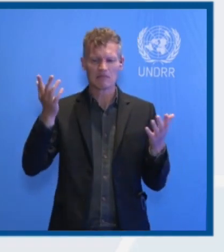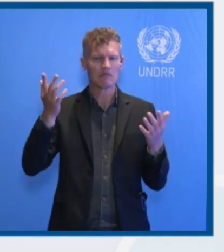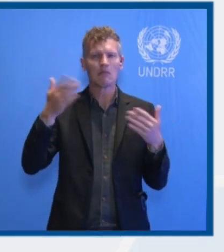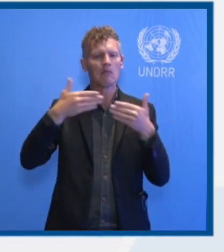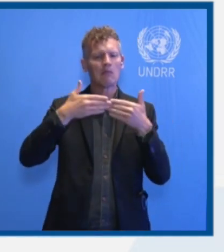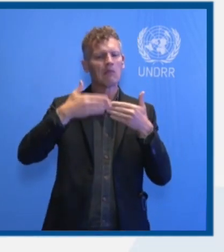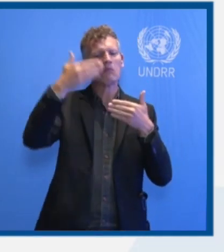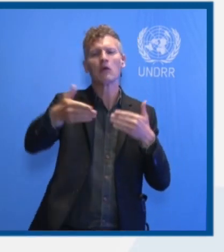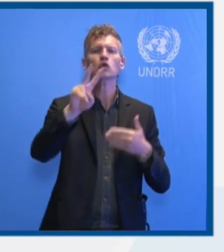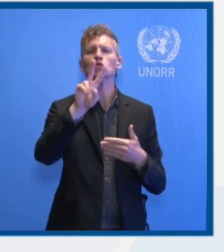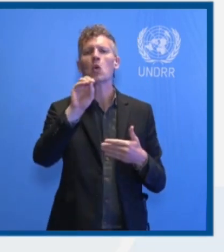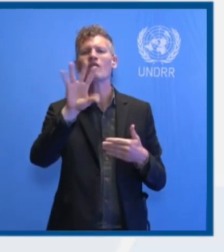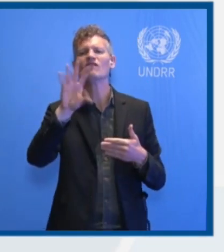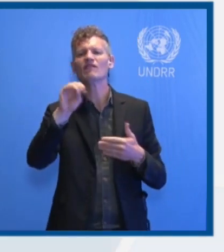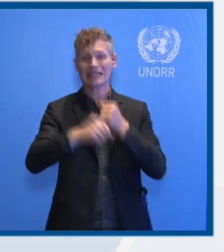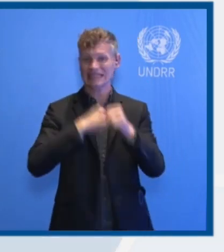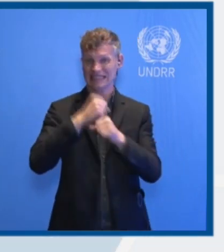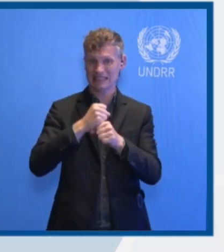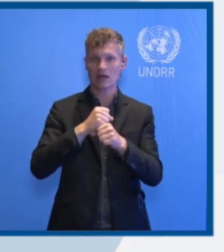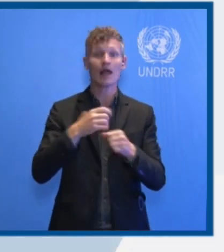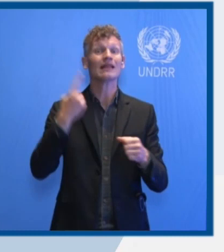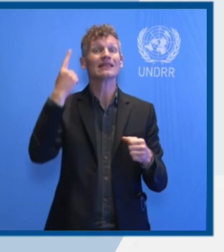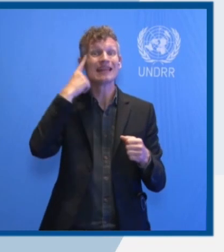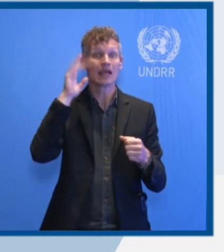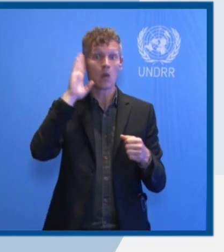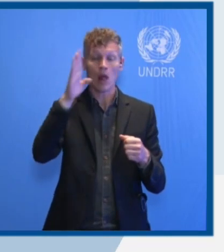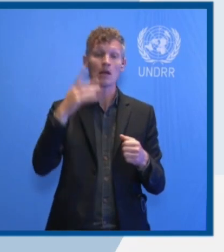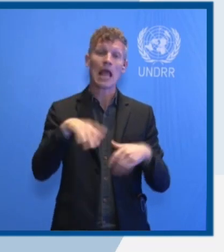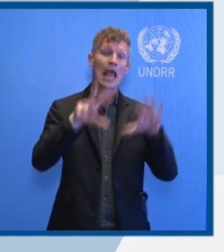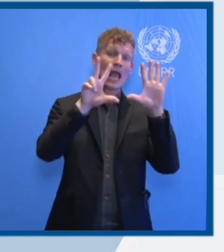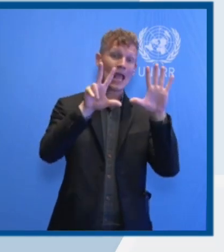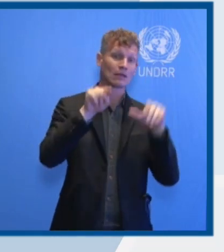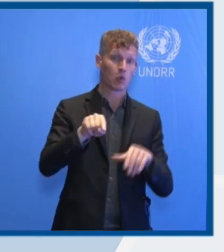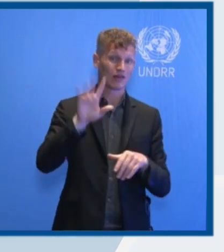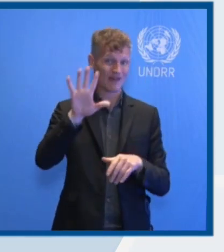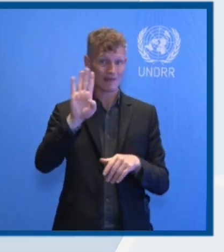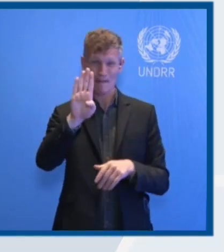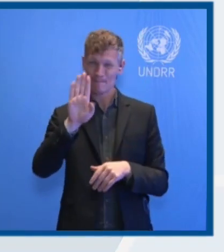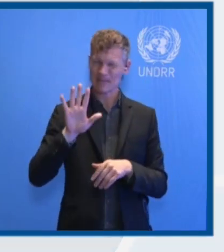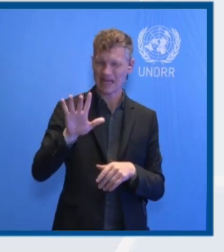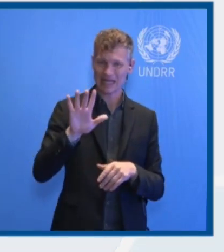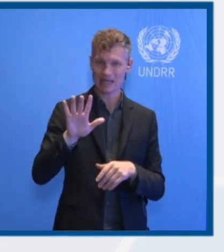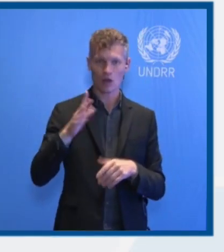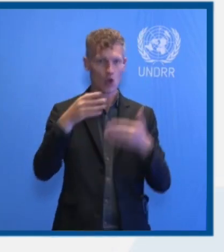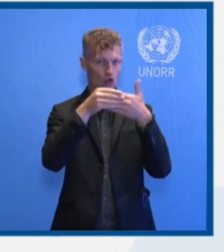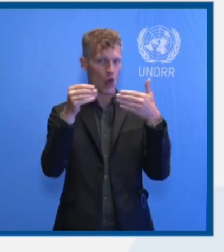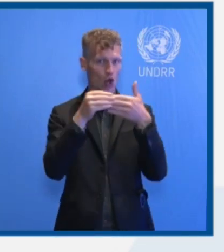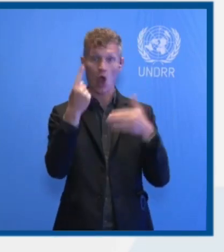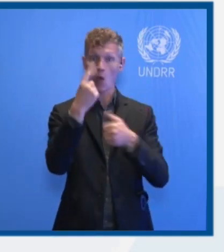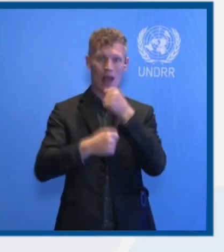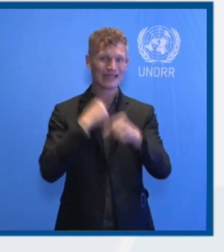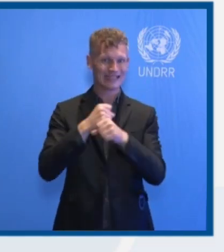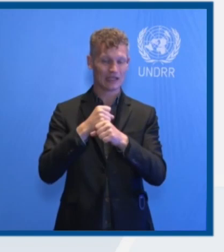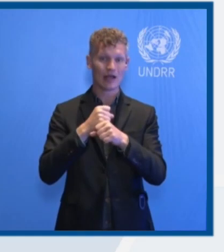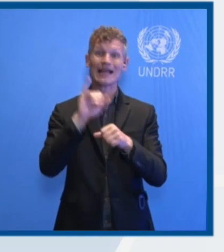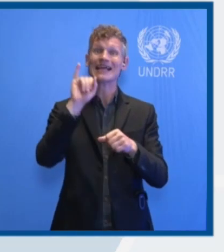about $8.5 billion on average per year. And if you used mangroves, sea dikes, and gabiones,